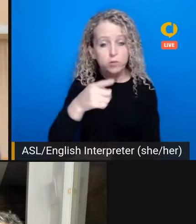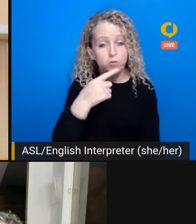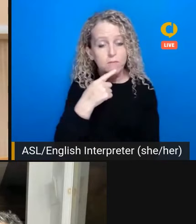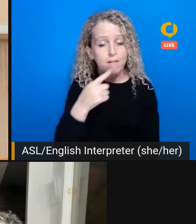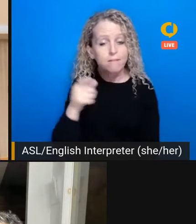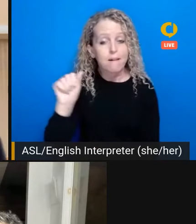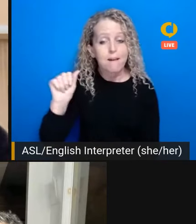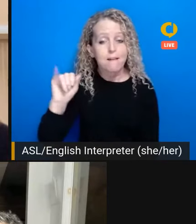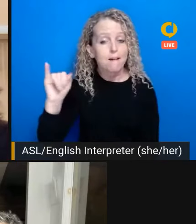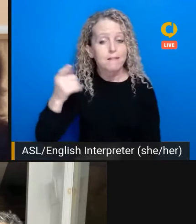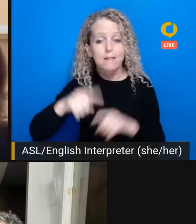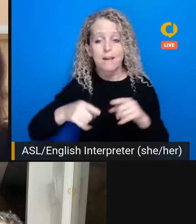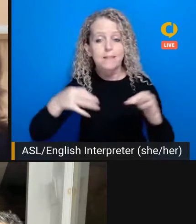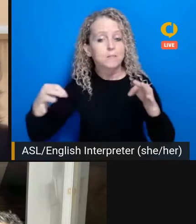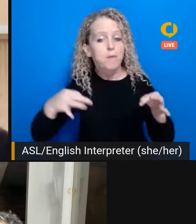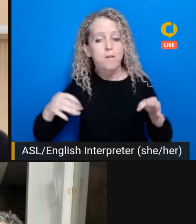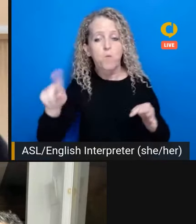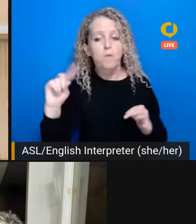doing.